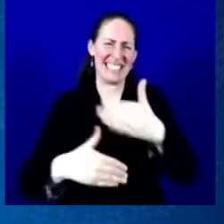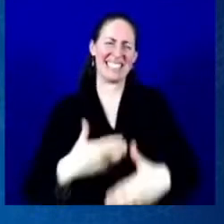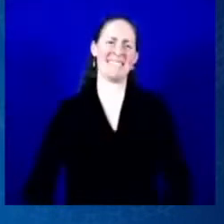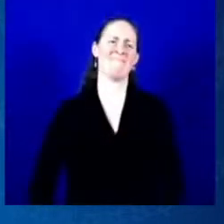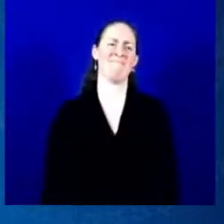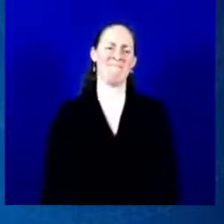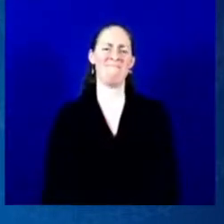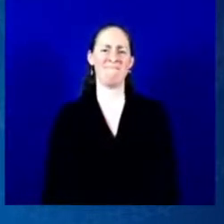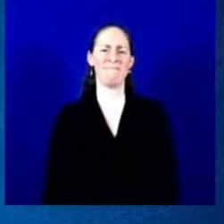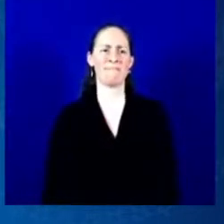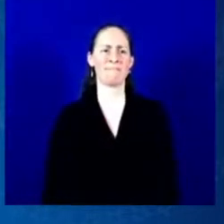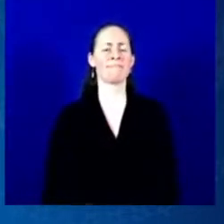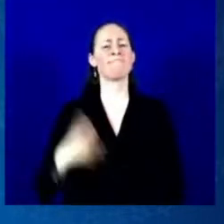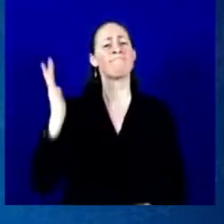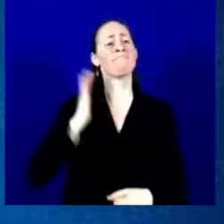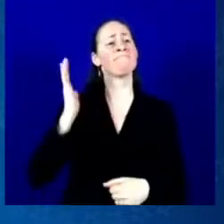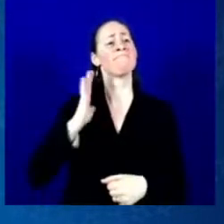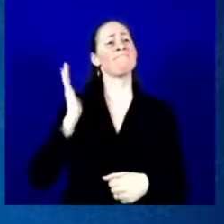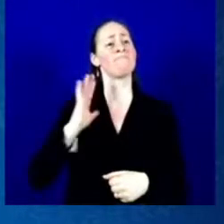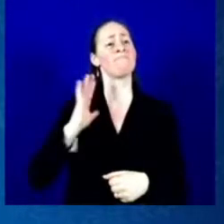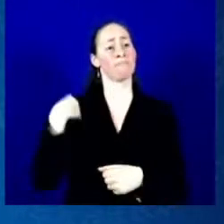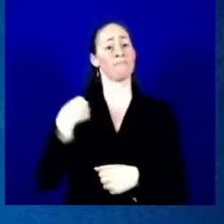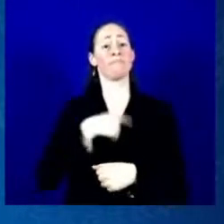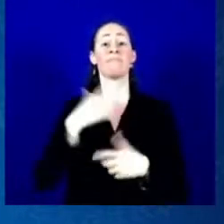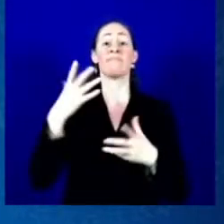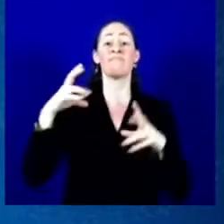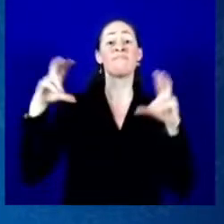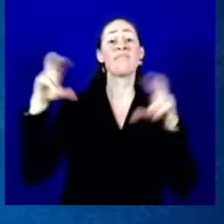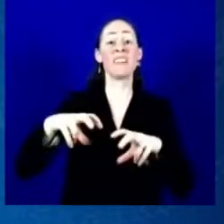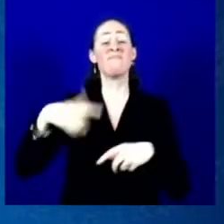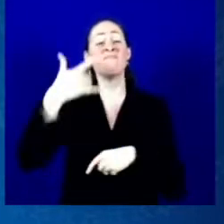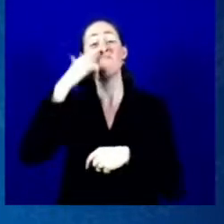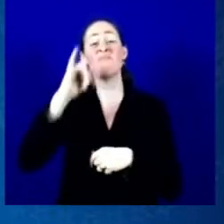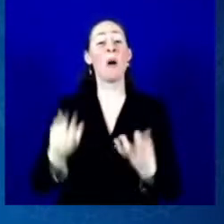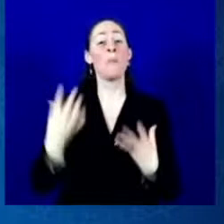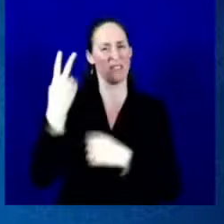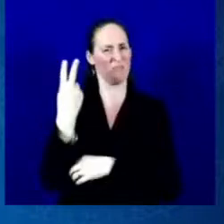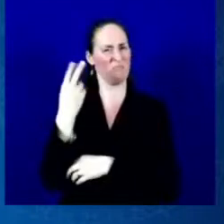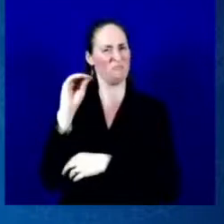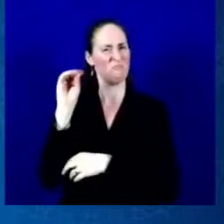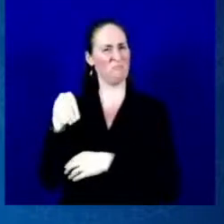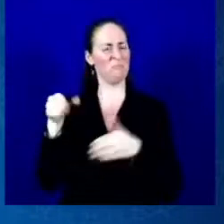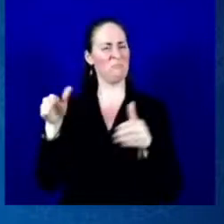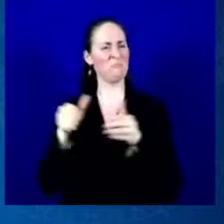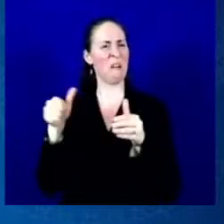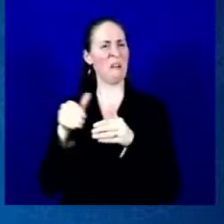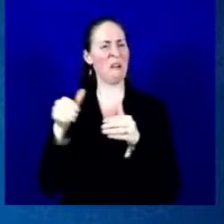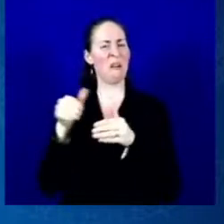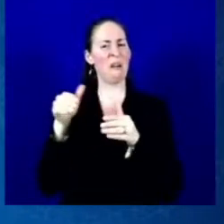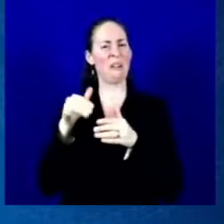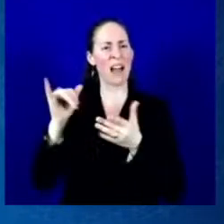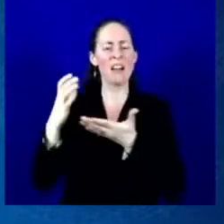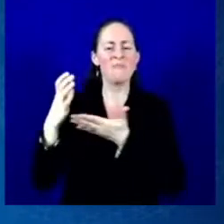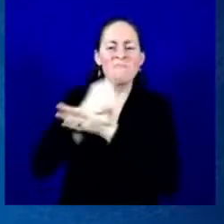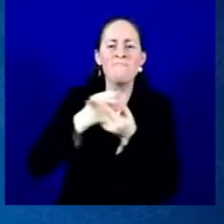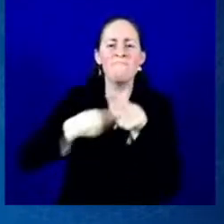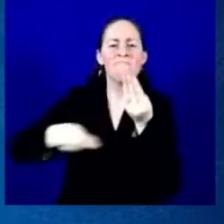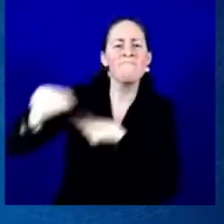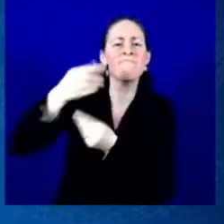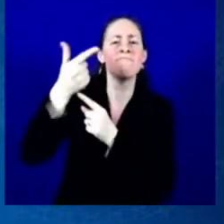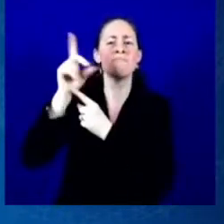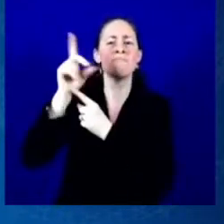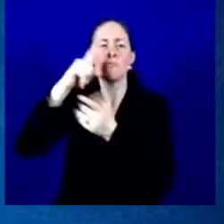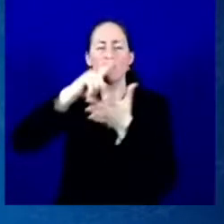America, 2% of our gross domestic product in research and development. Today,